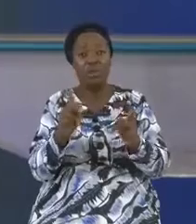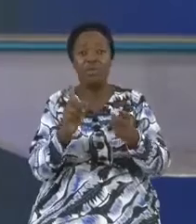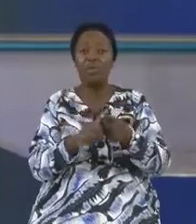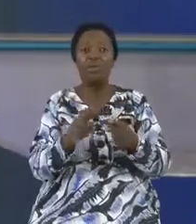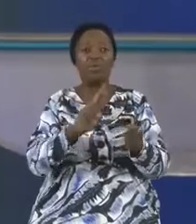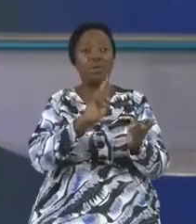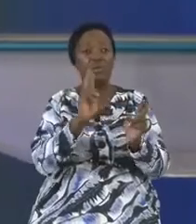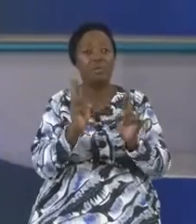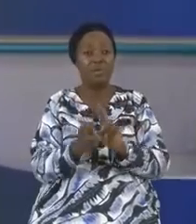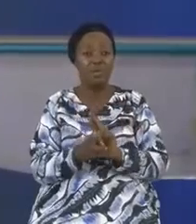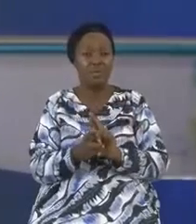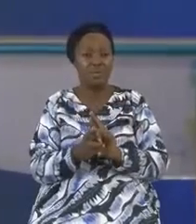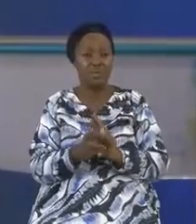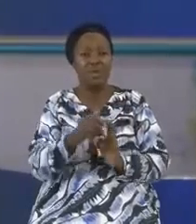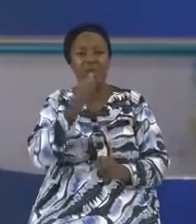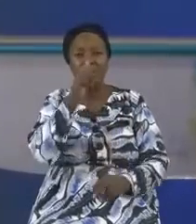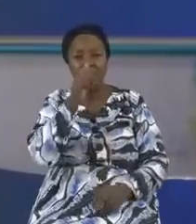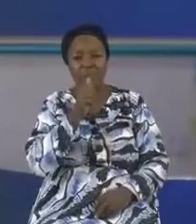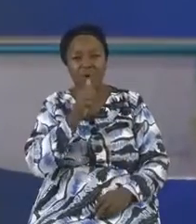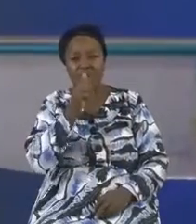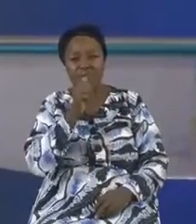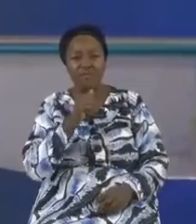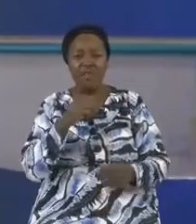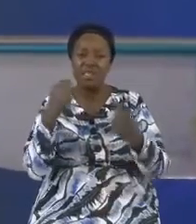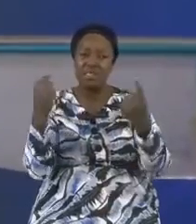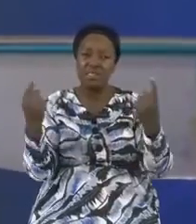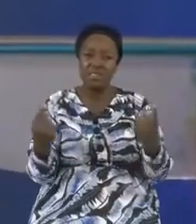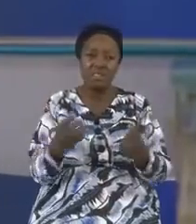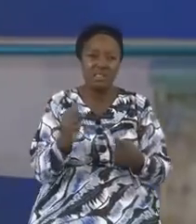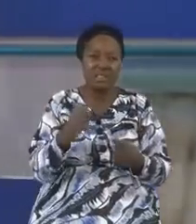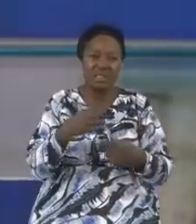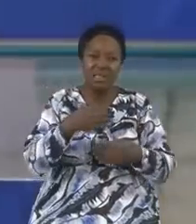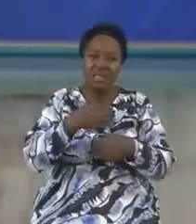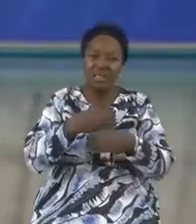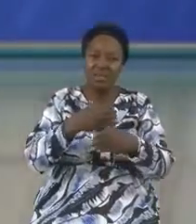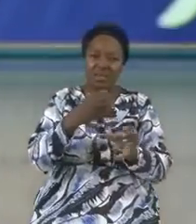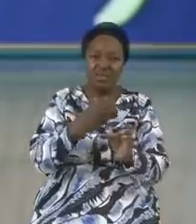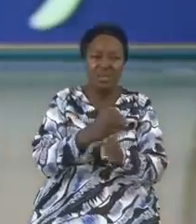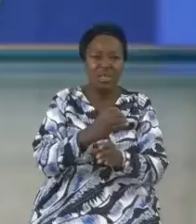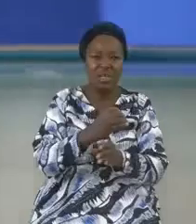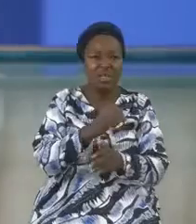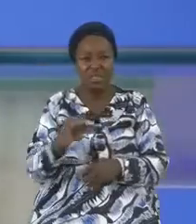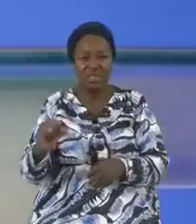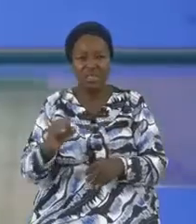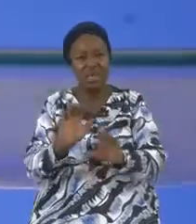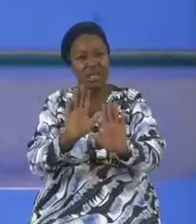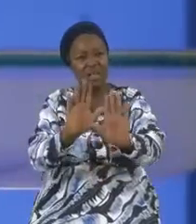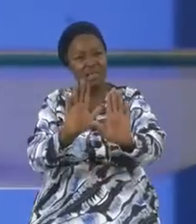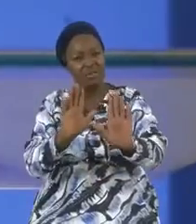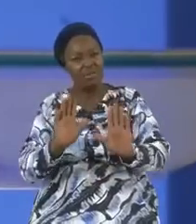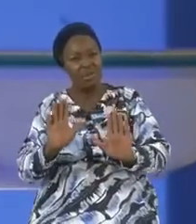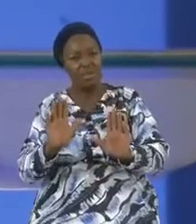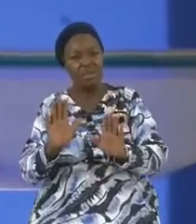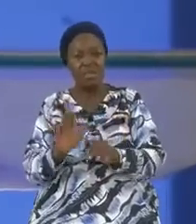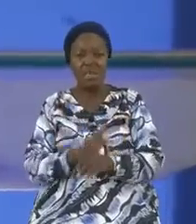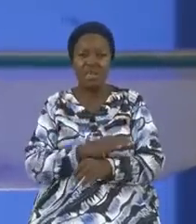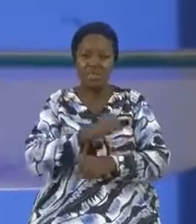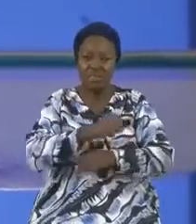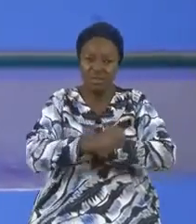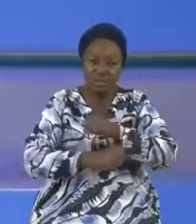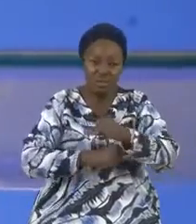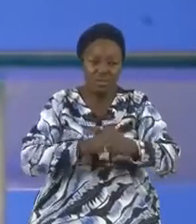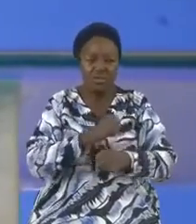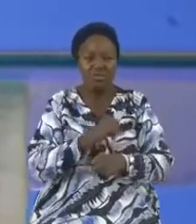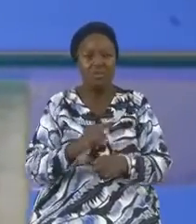repent. Private sins creating dreaded suffering. And